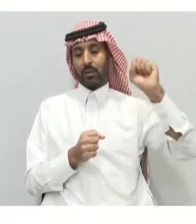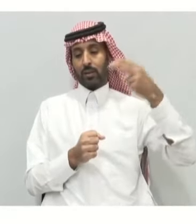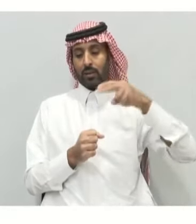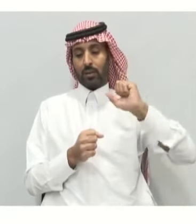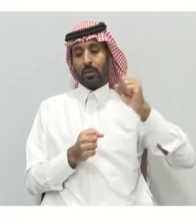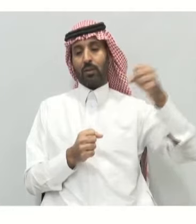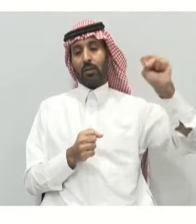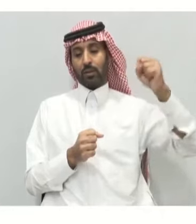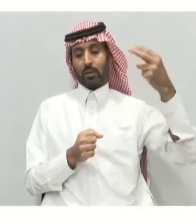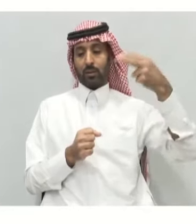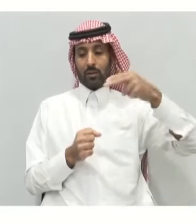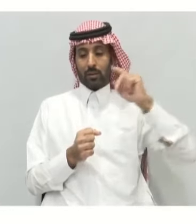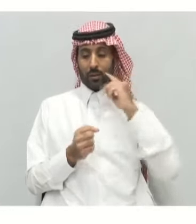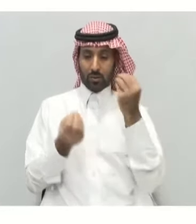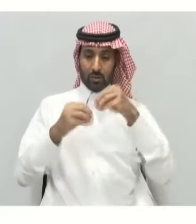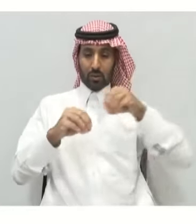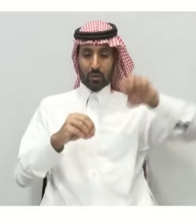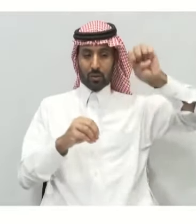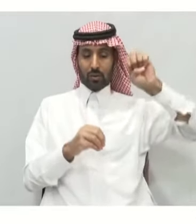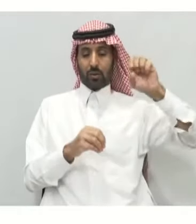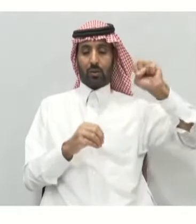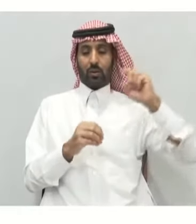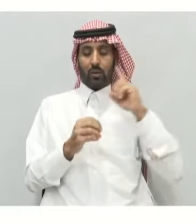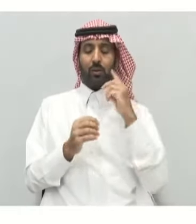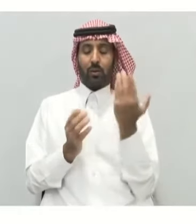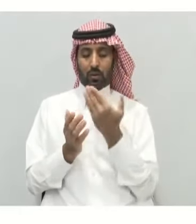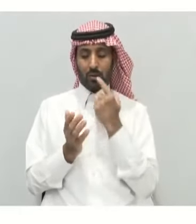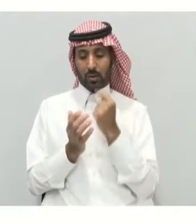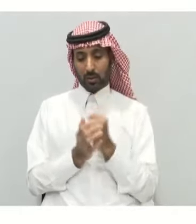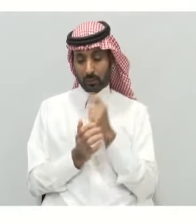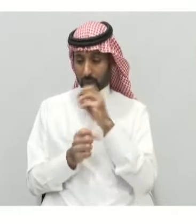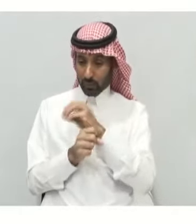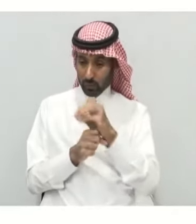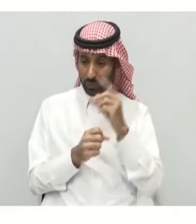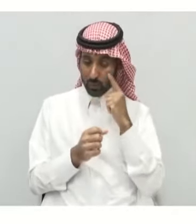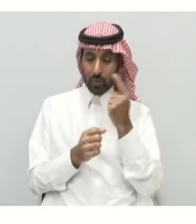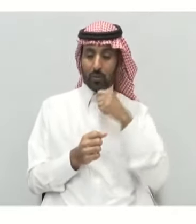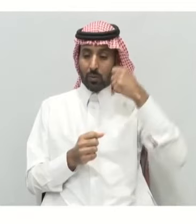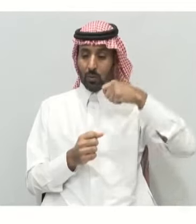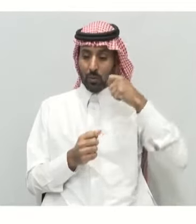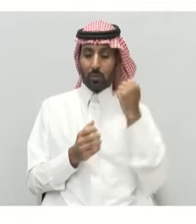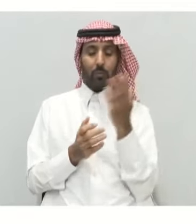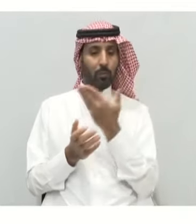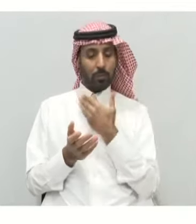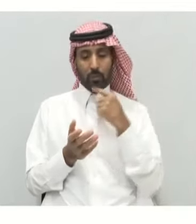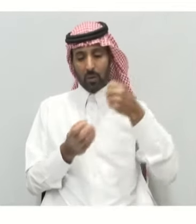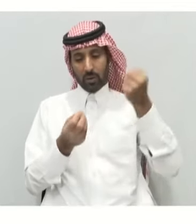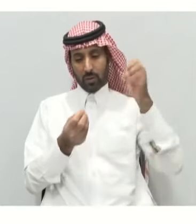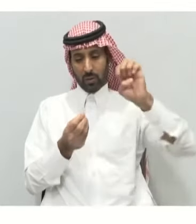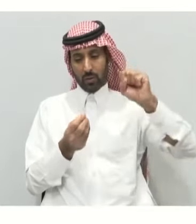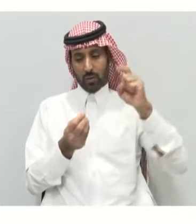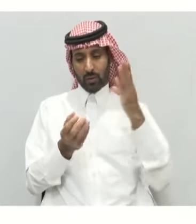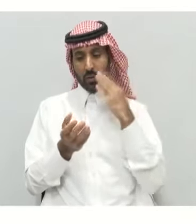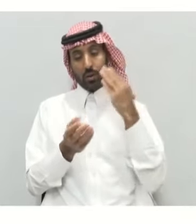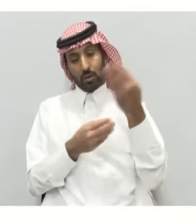add ES. For example, teach, it becomes teaches. And brush, it becomes brushes. But